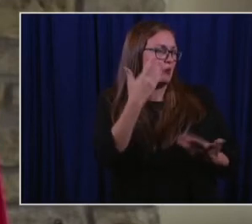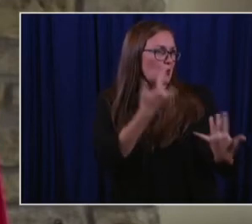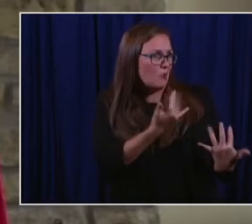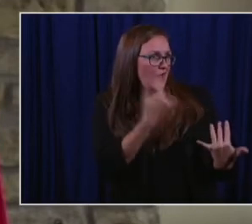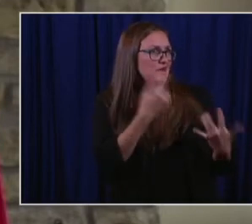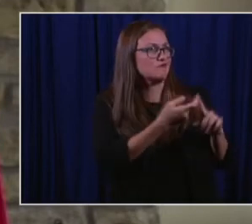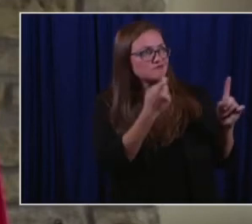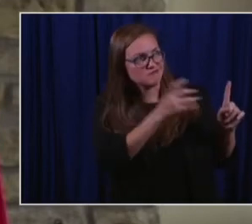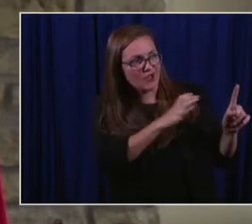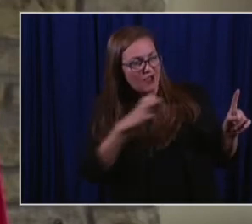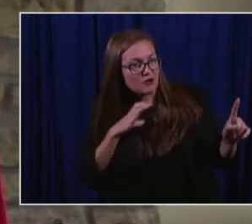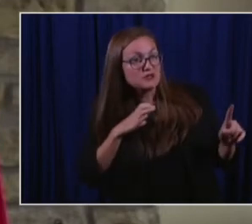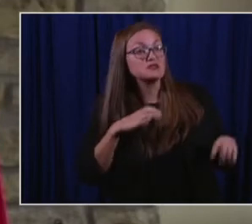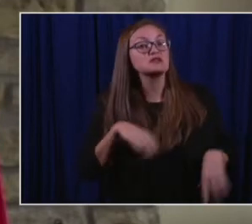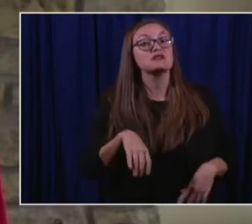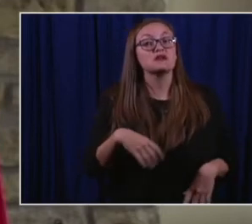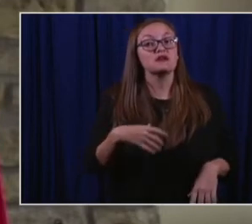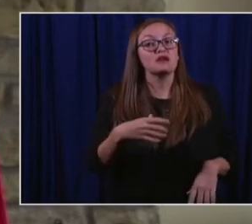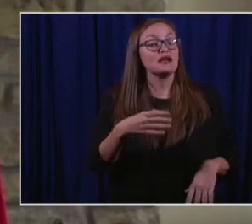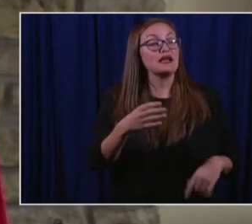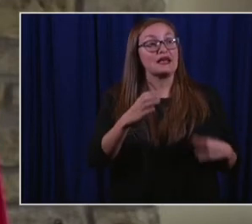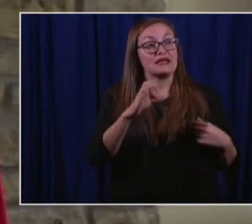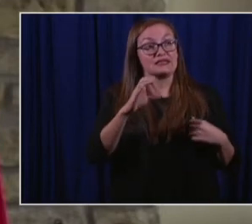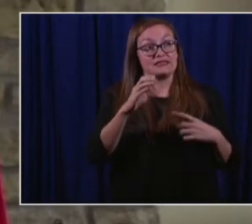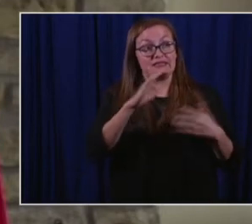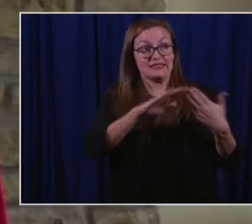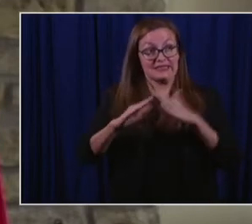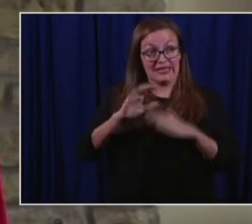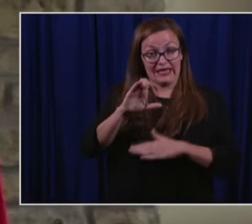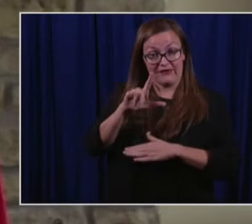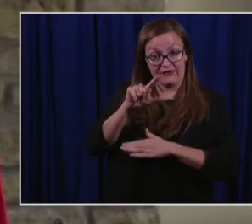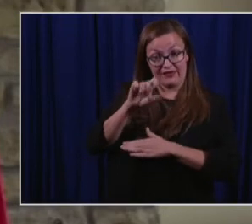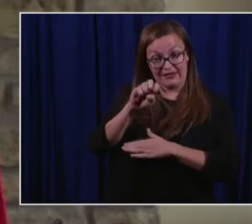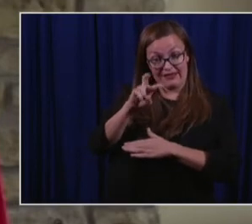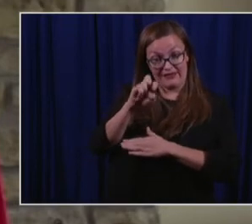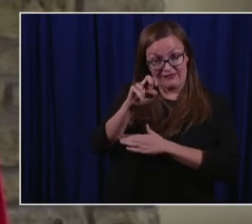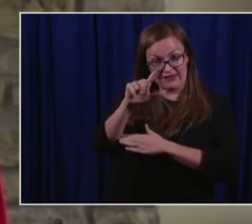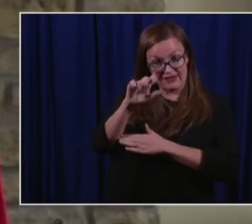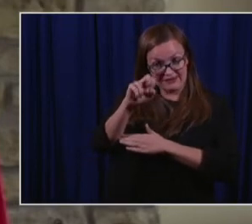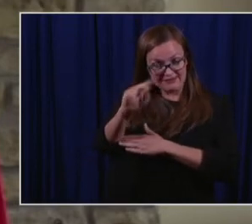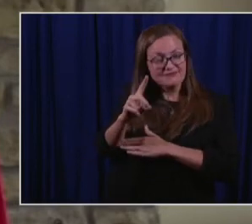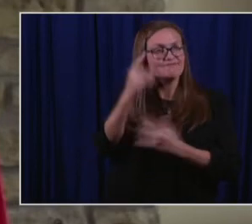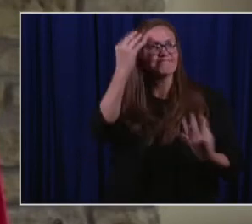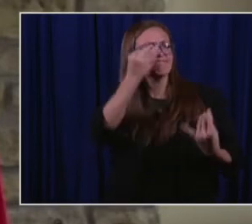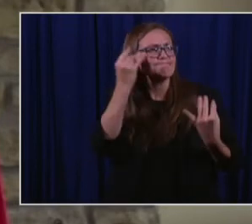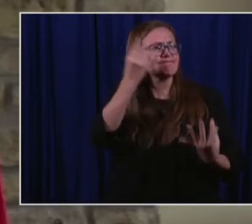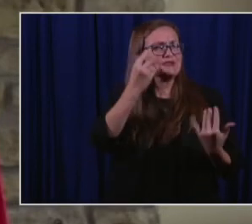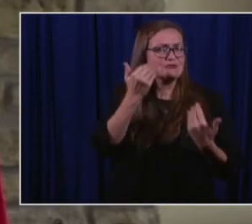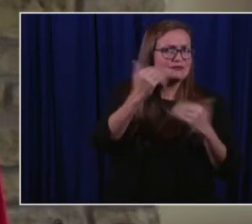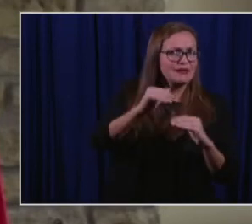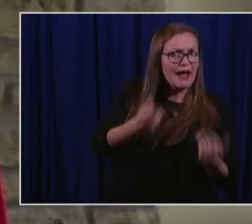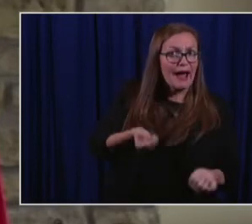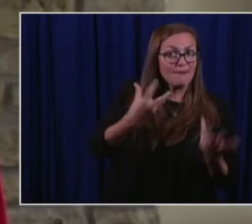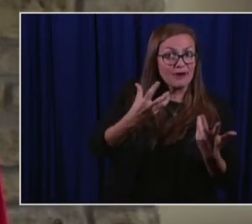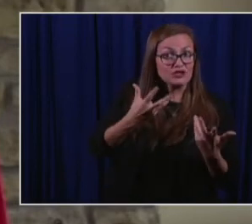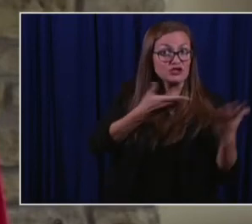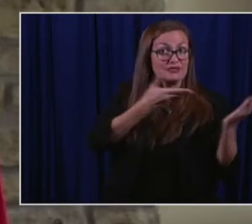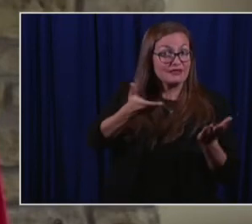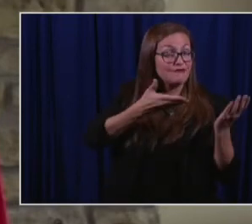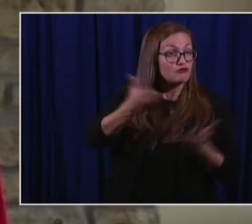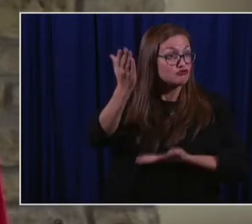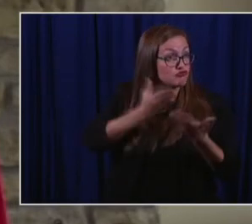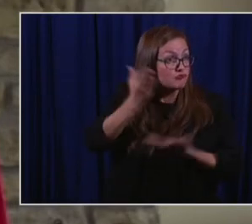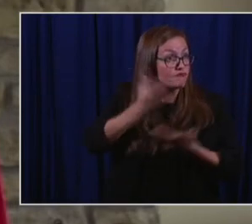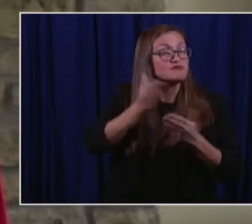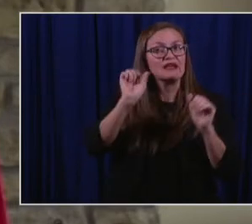city of Cleveland is considering limiting how much food delivery services can charge restaurants. So what are things that the